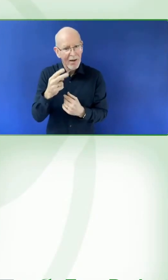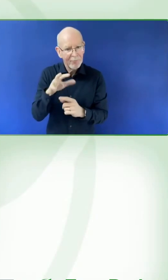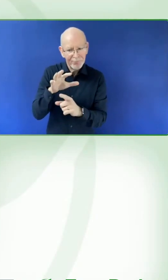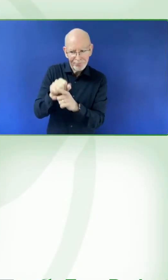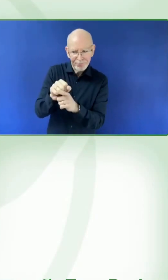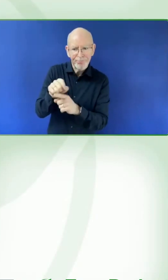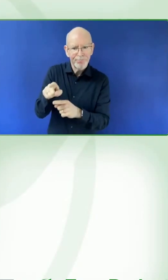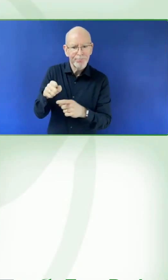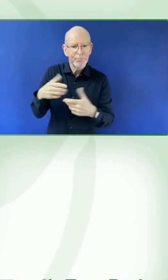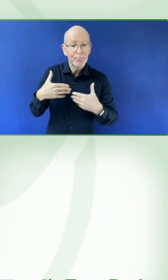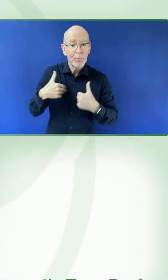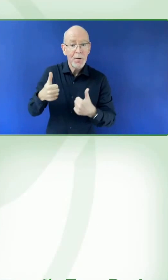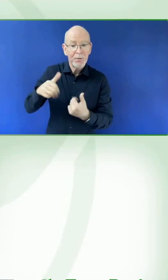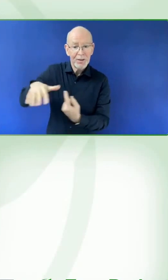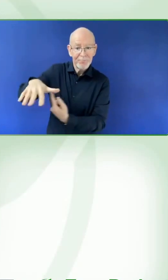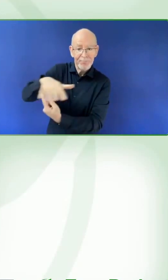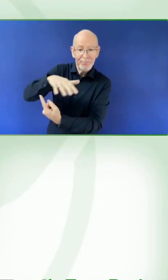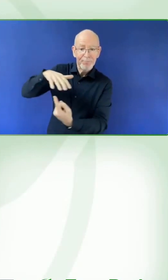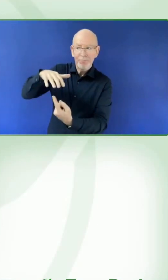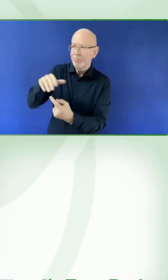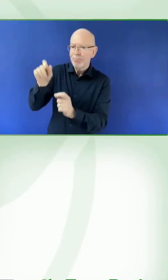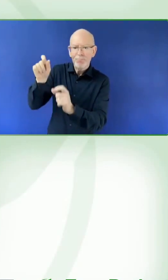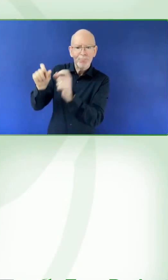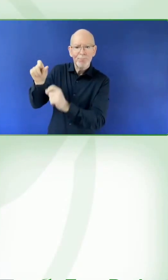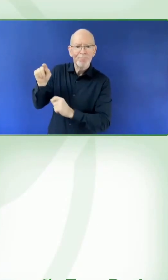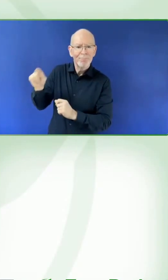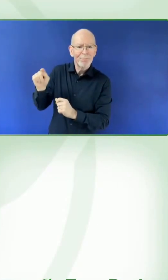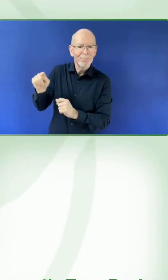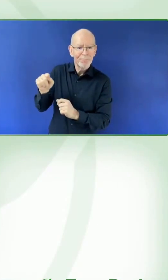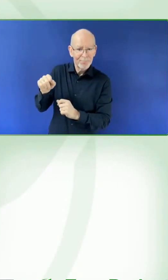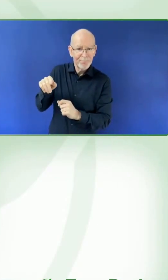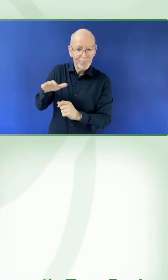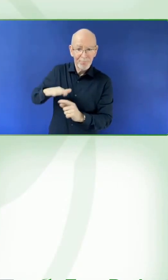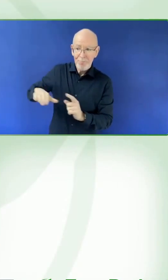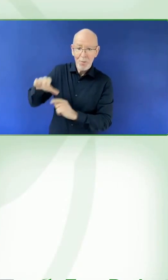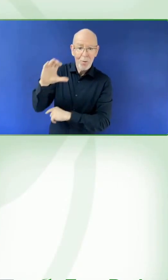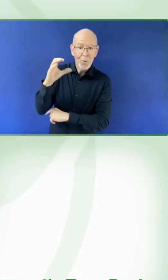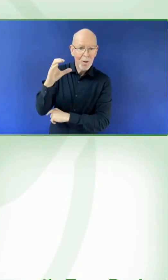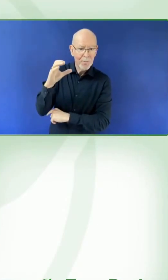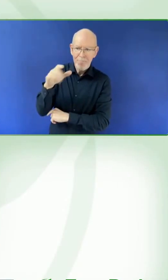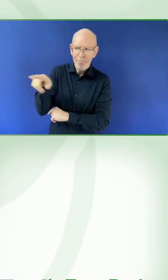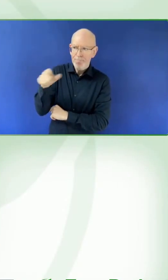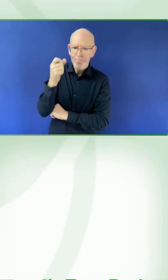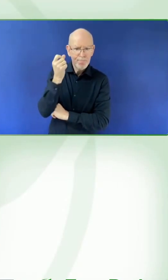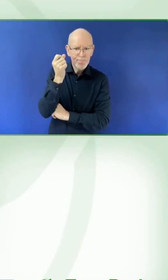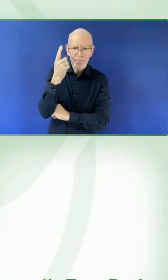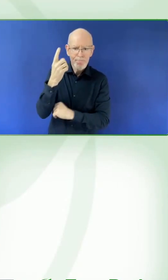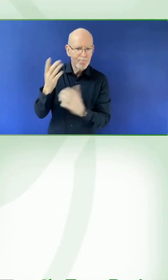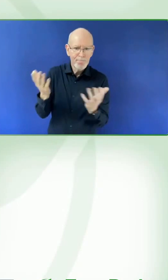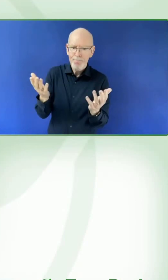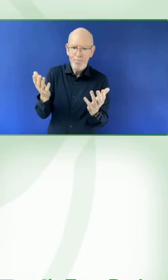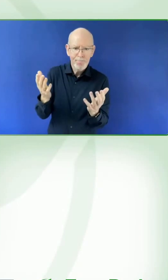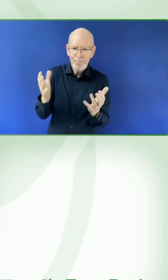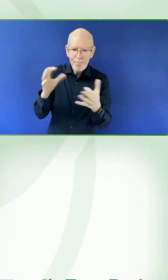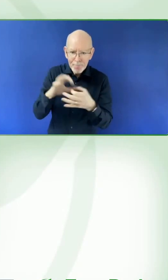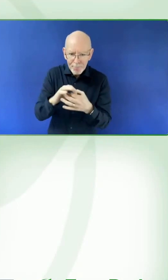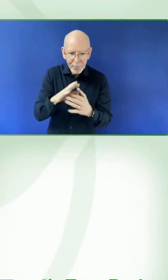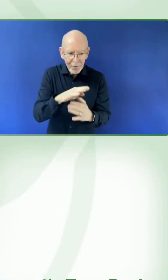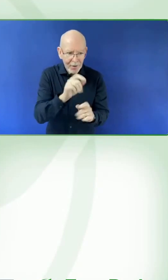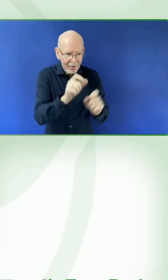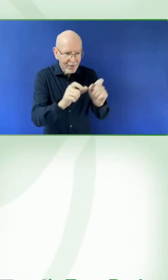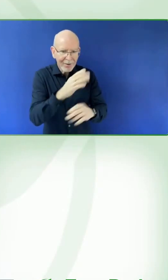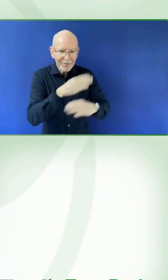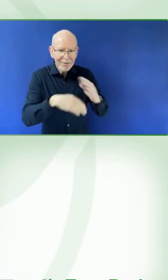consult family members when making decisions, engage in practice such as sterilization without